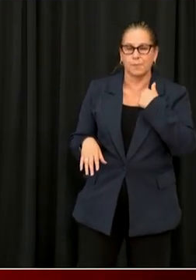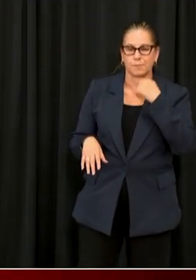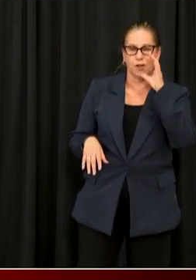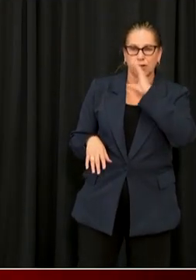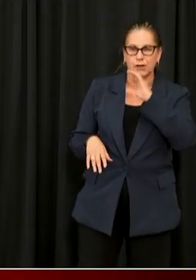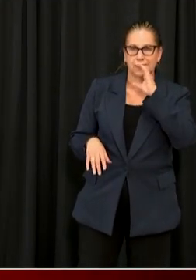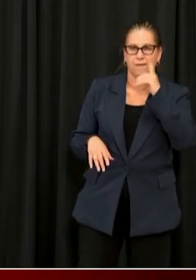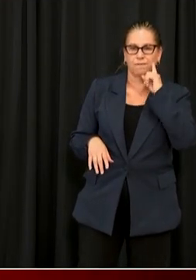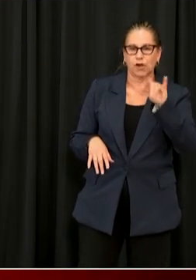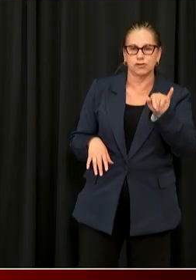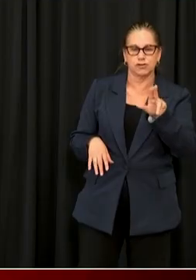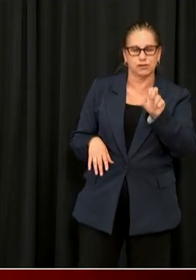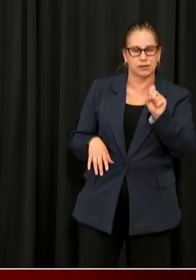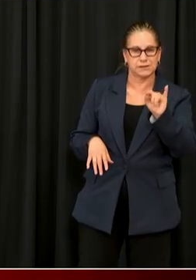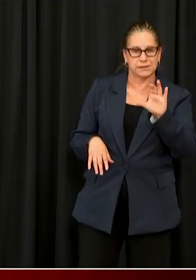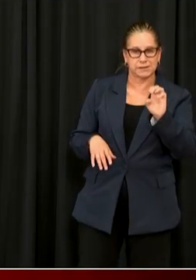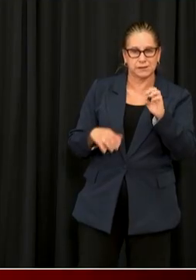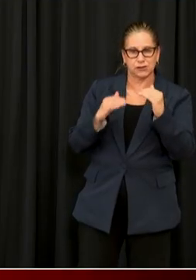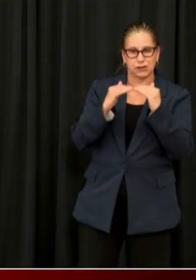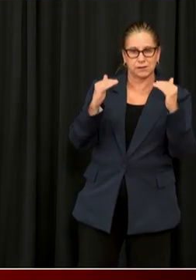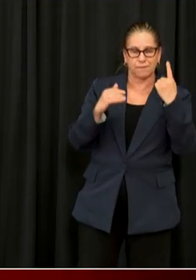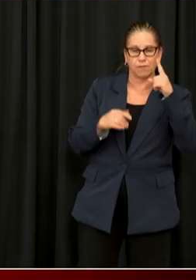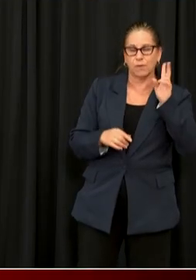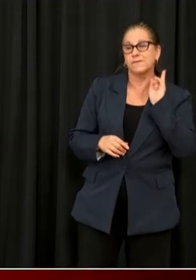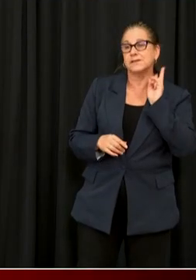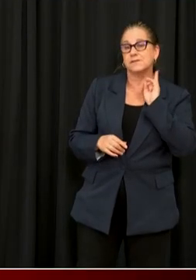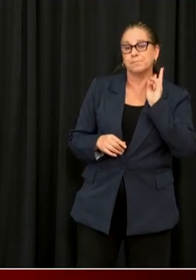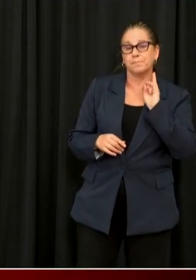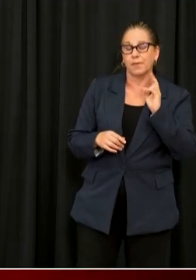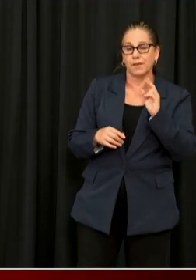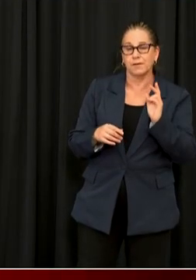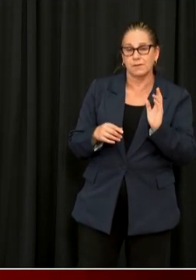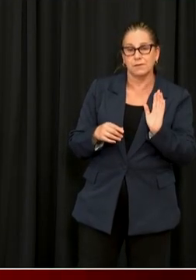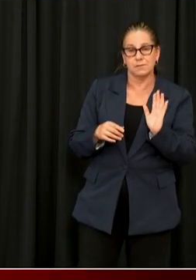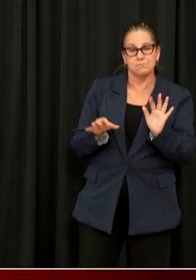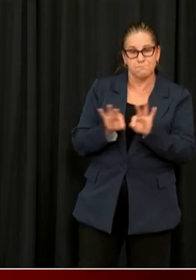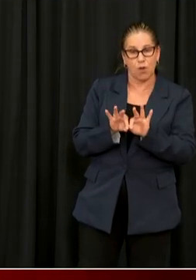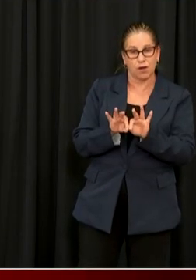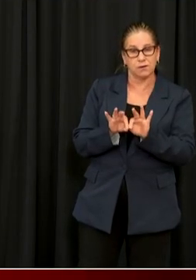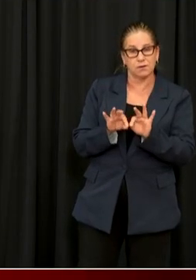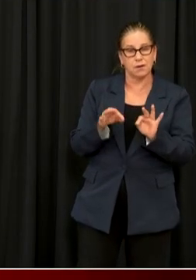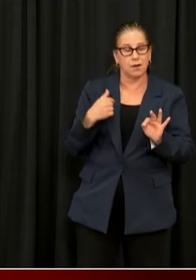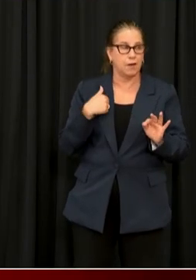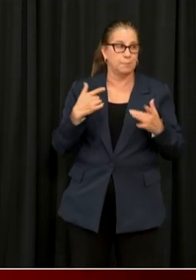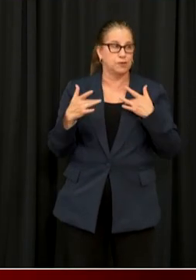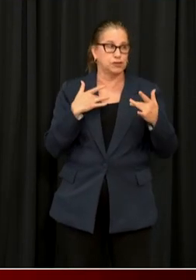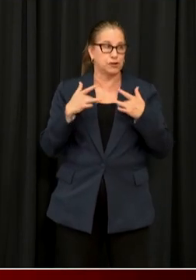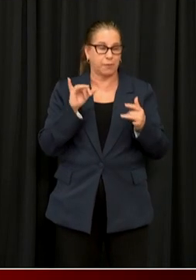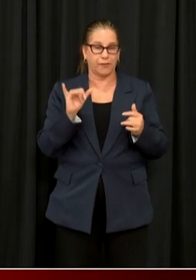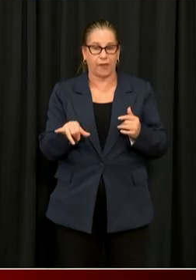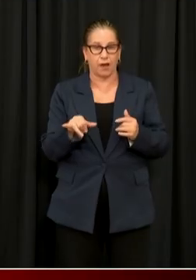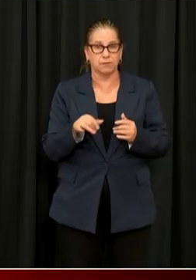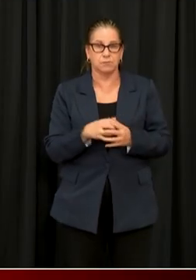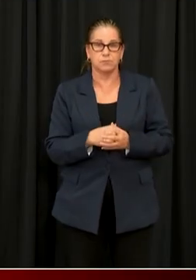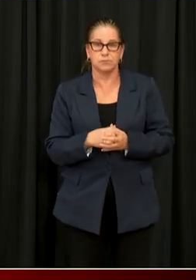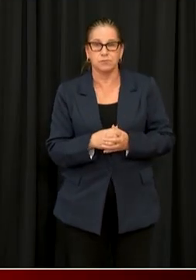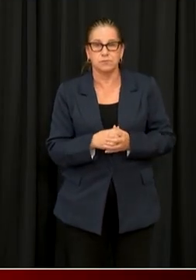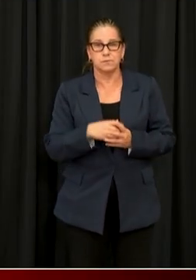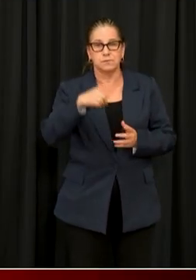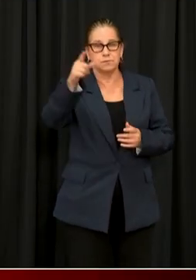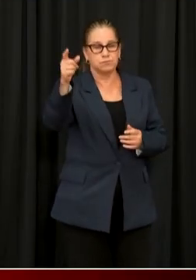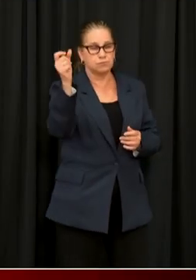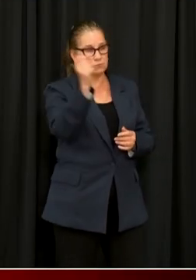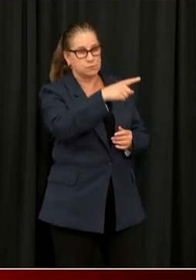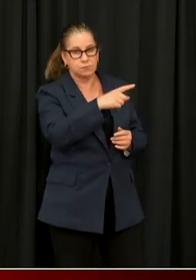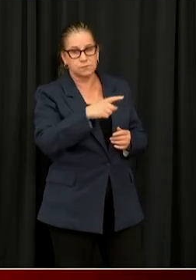would hinder an investigation and prosecution, we would be concerned about. But would you agree,